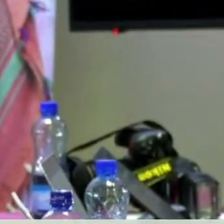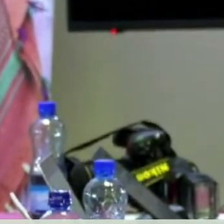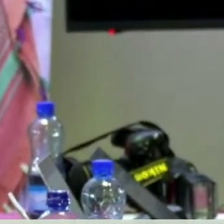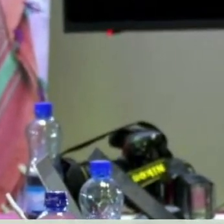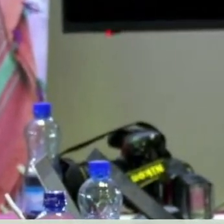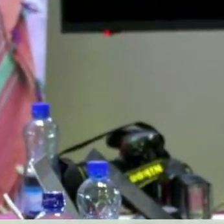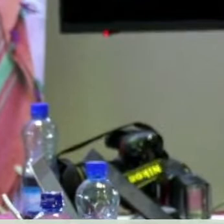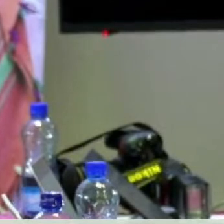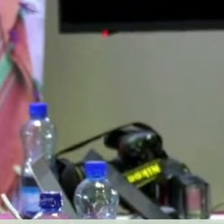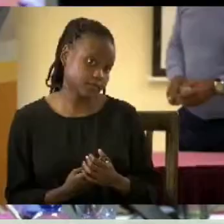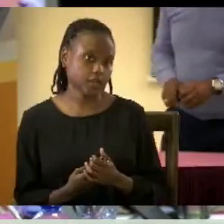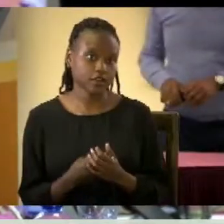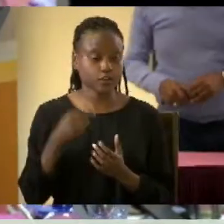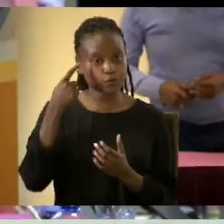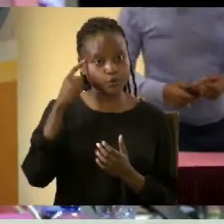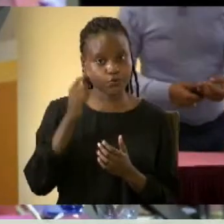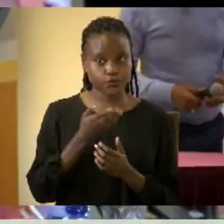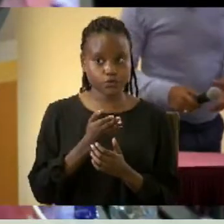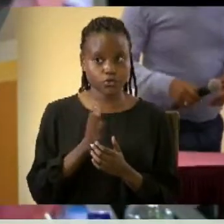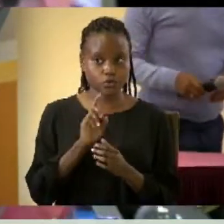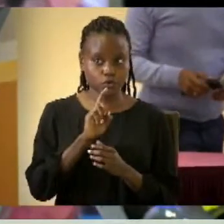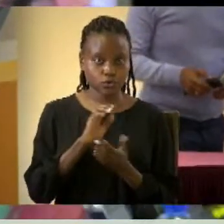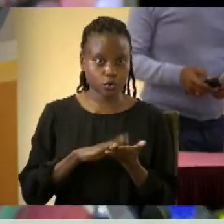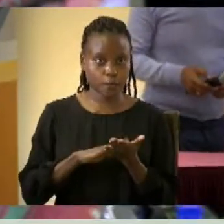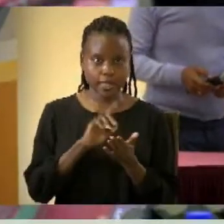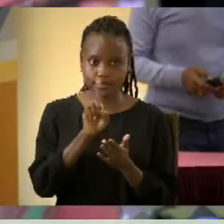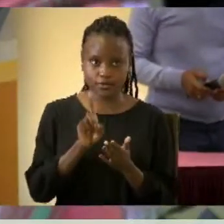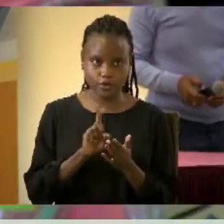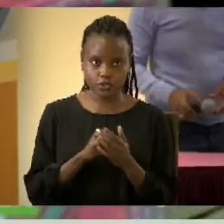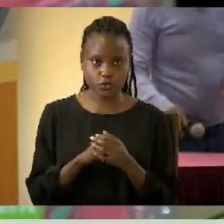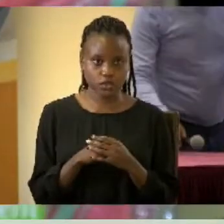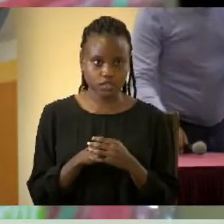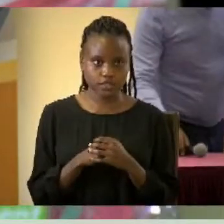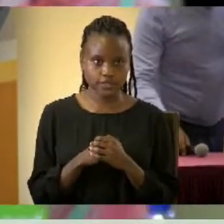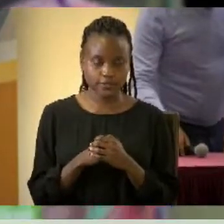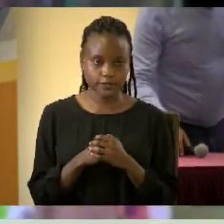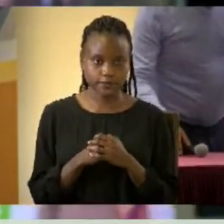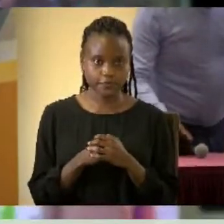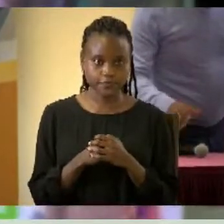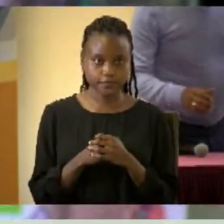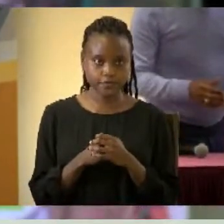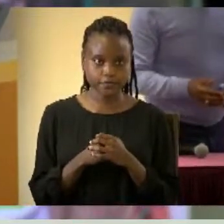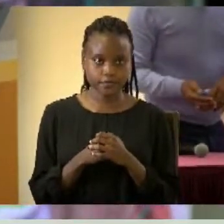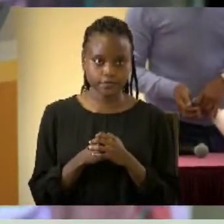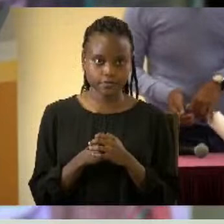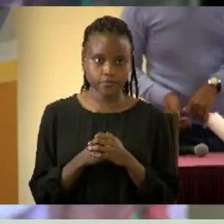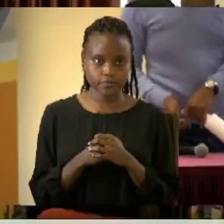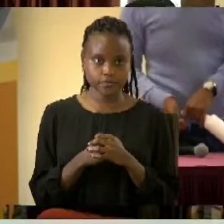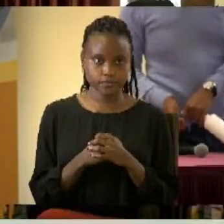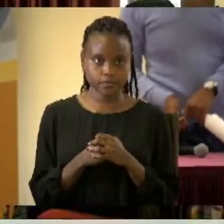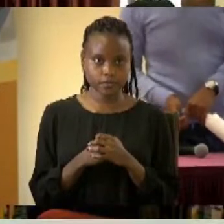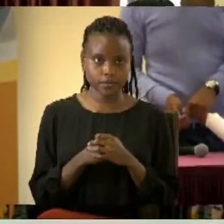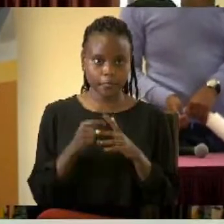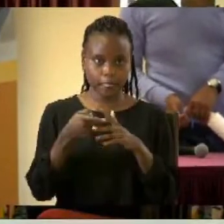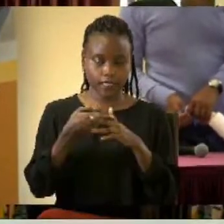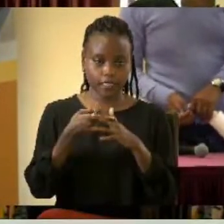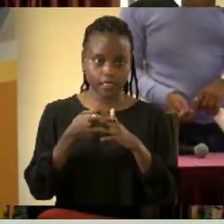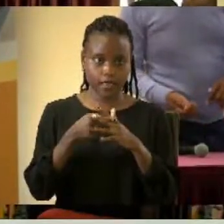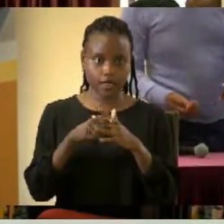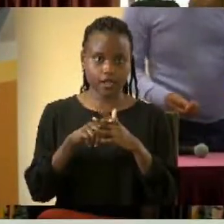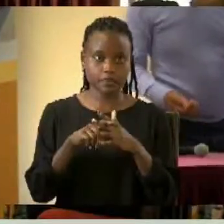Thank you very much for those comments and questions. I'll begin with